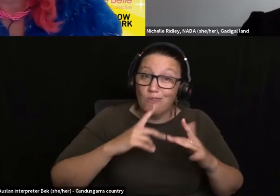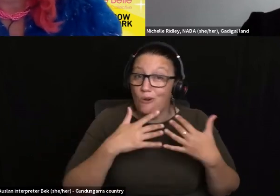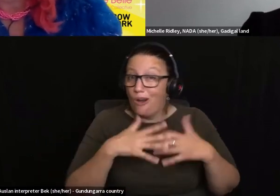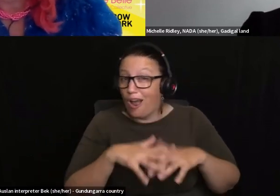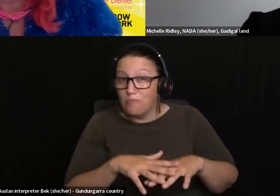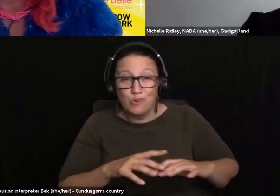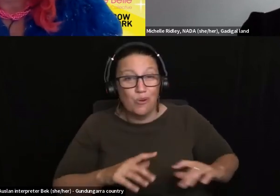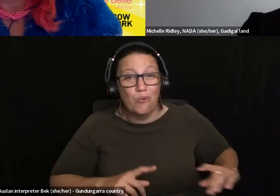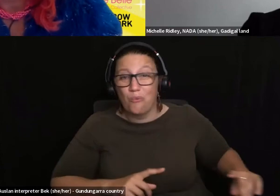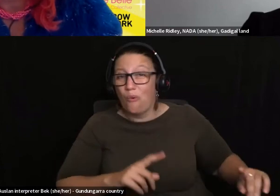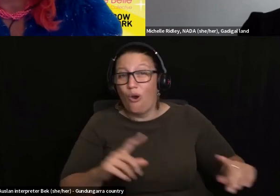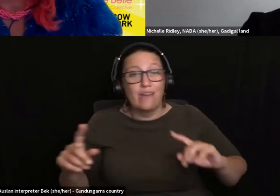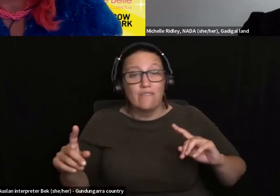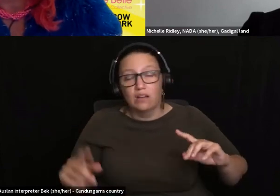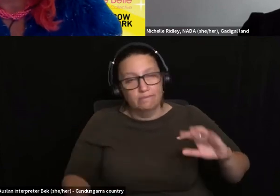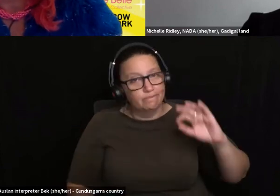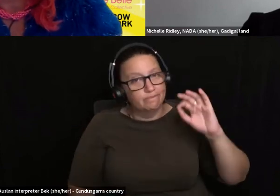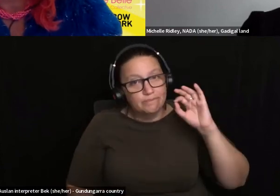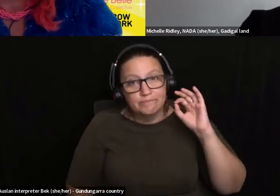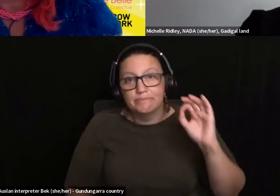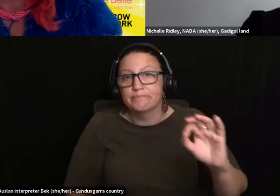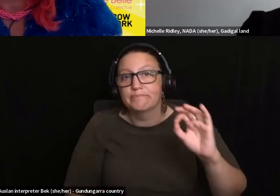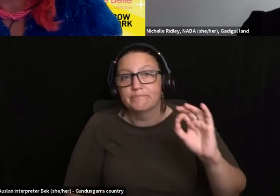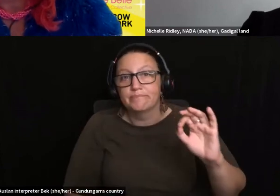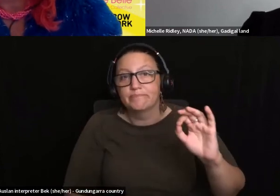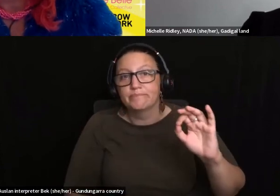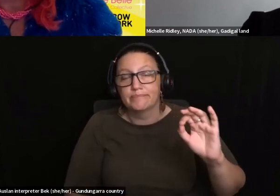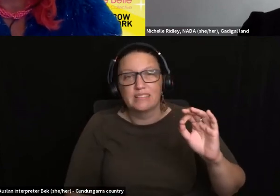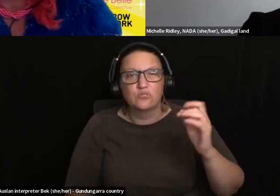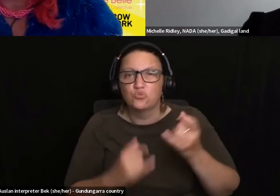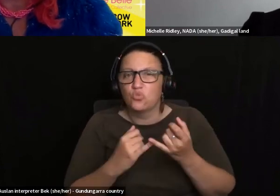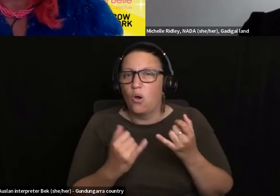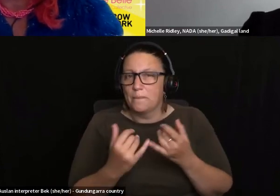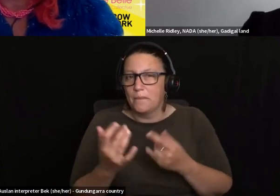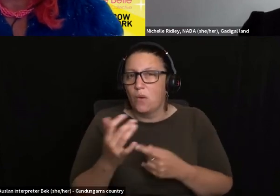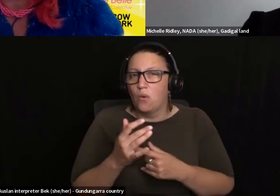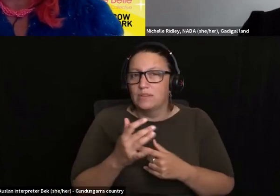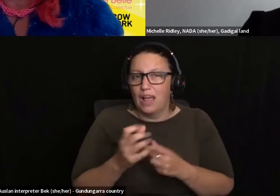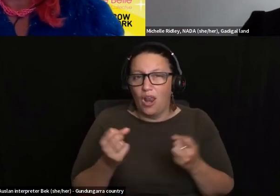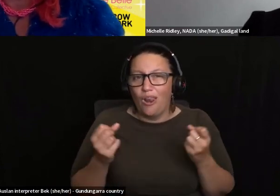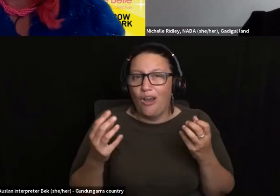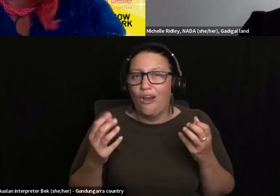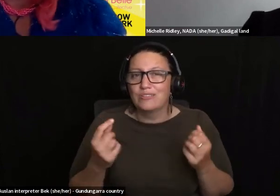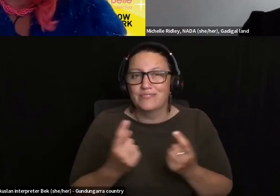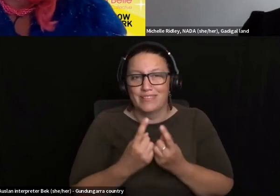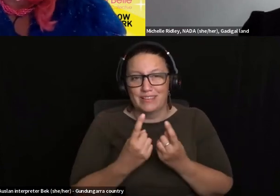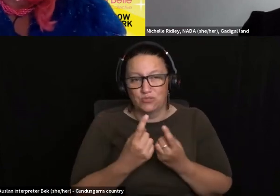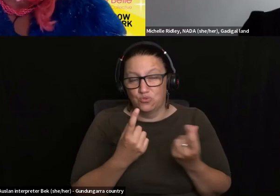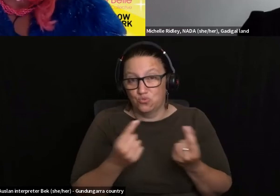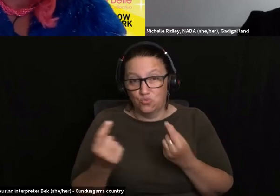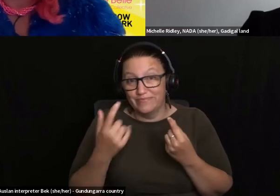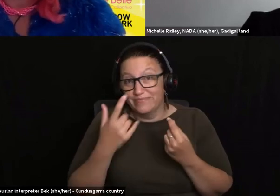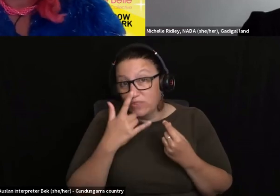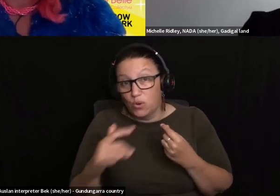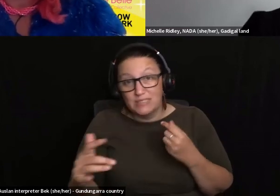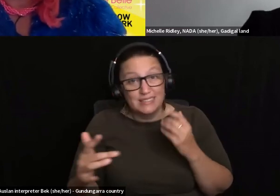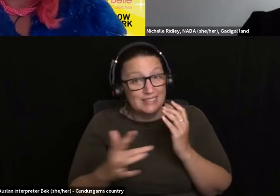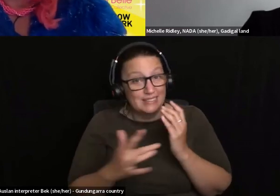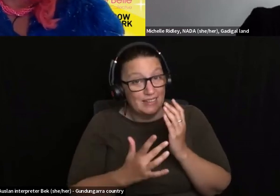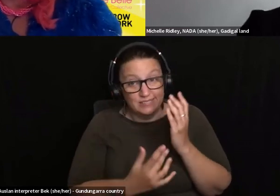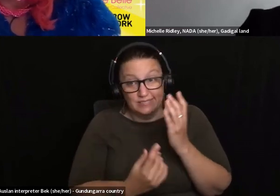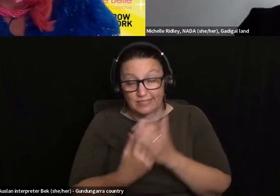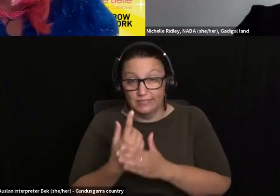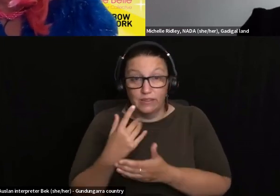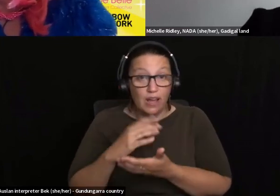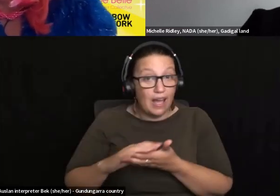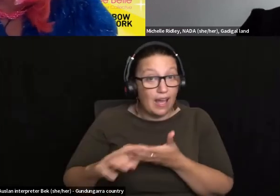whatever they are. There's a lot to do, and unfortunately there was some technical issues, but that was nothing from